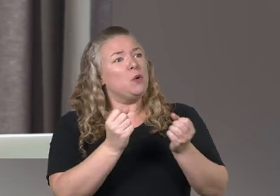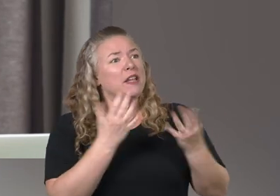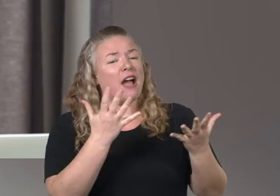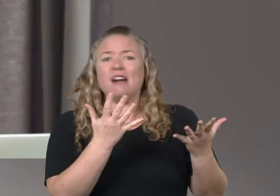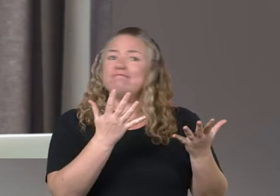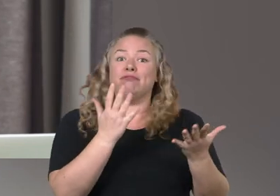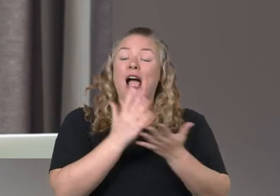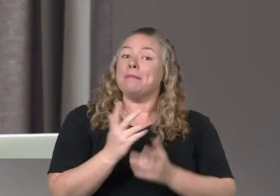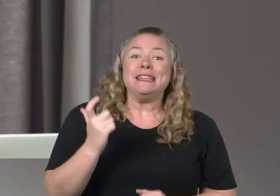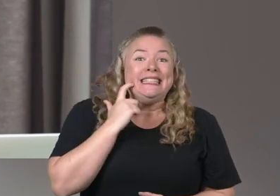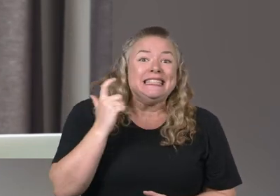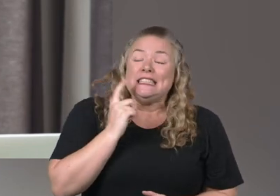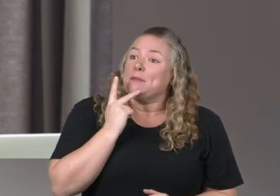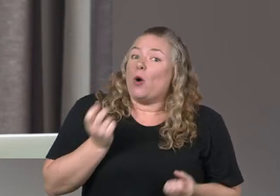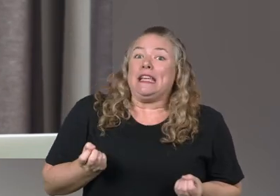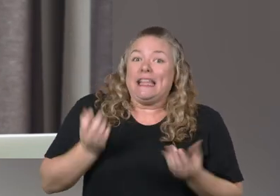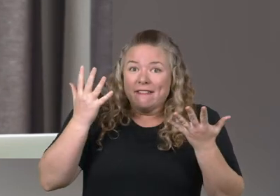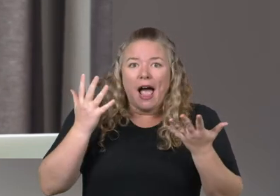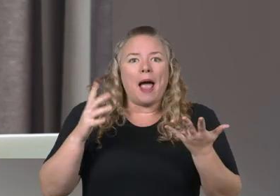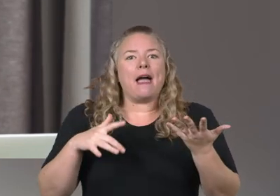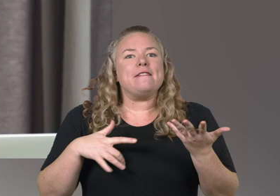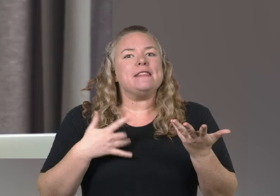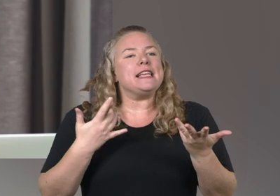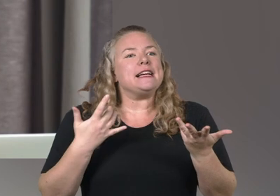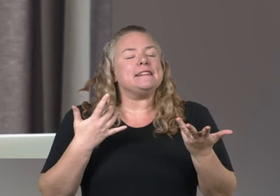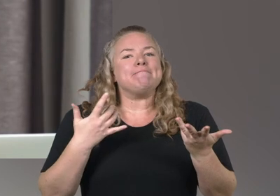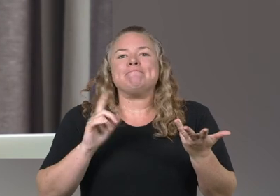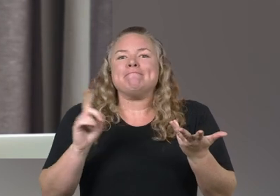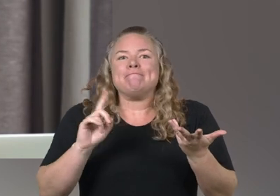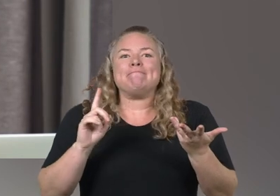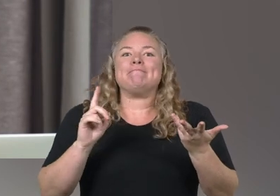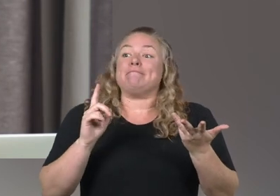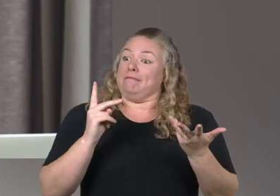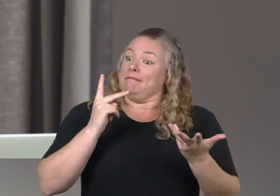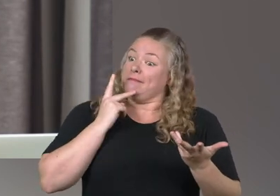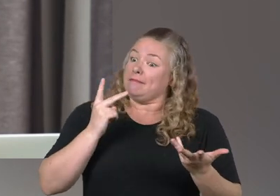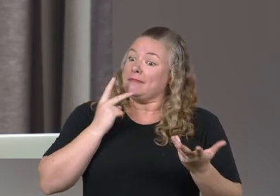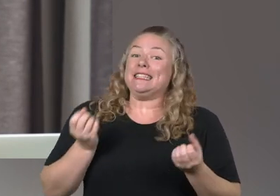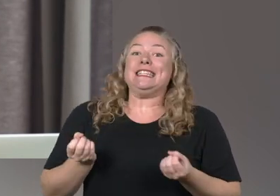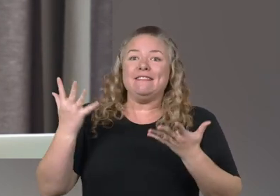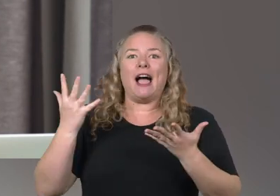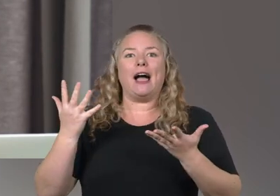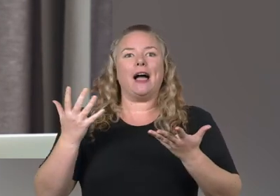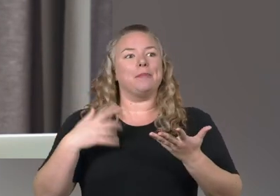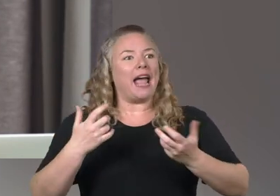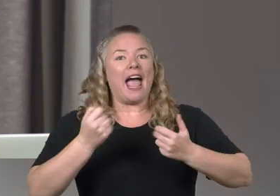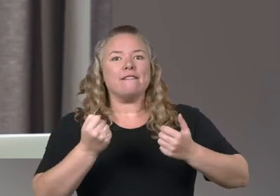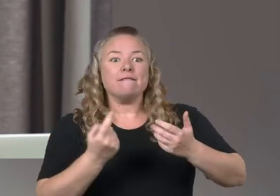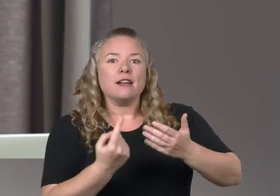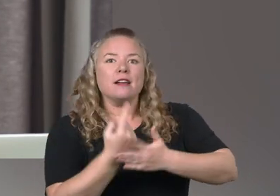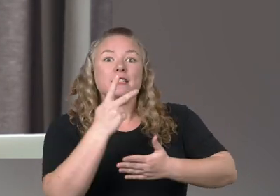it was incredibly easy. But I remember it because it also marked a loss of a certain type of